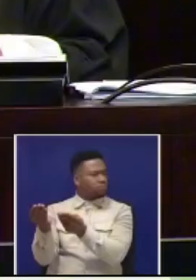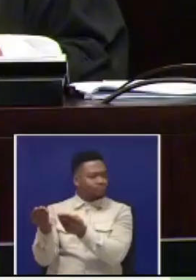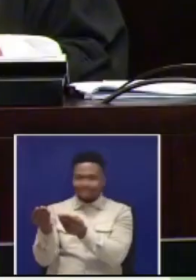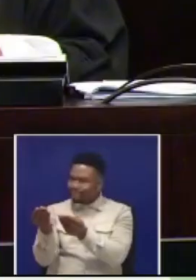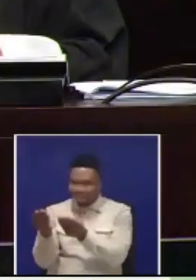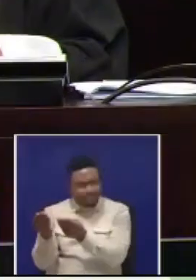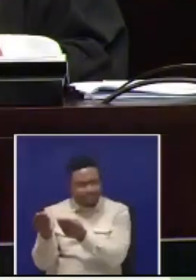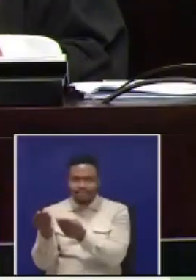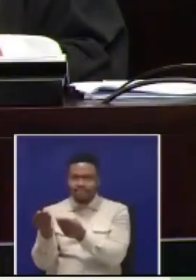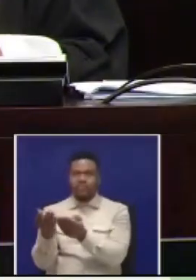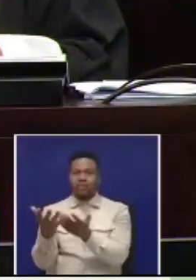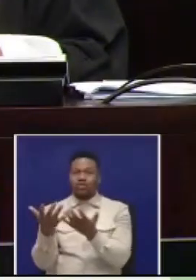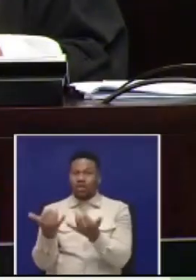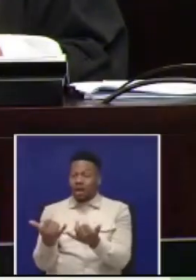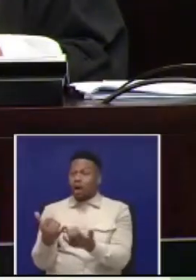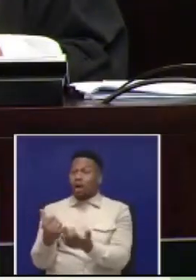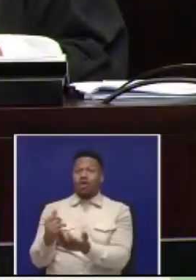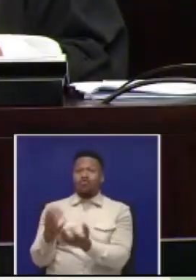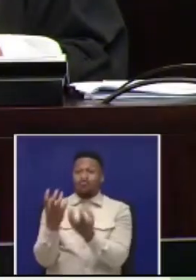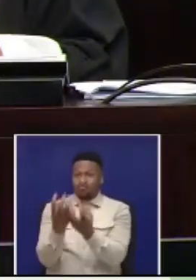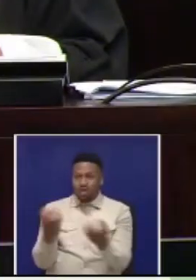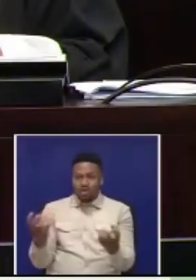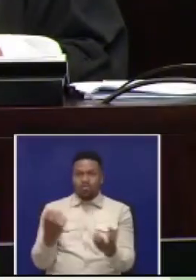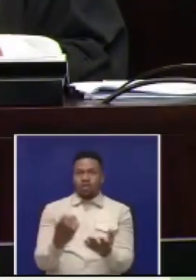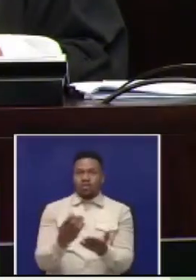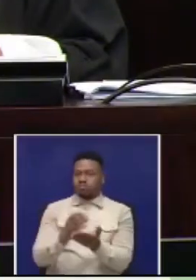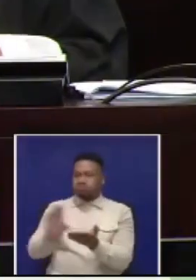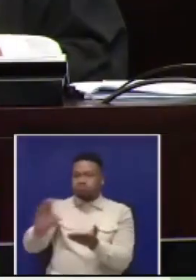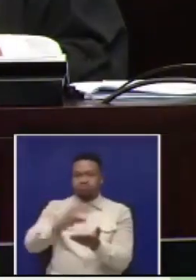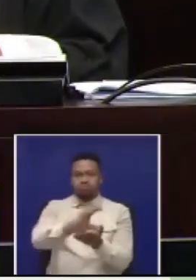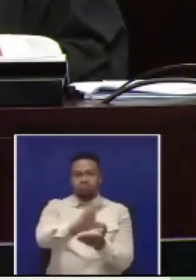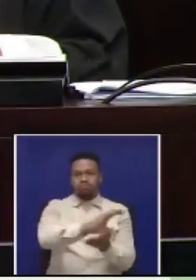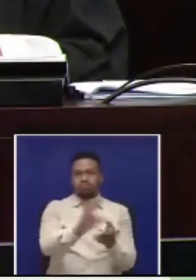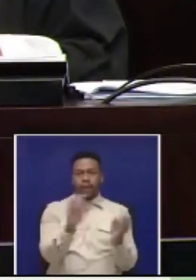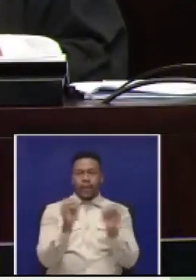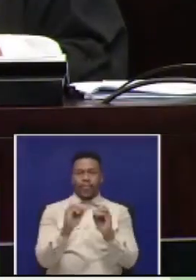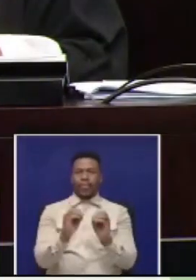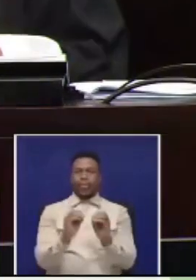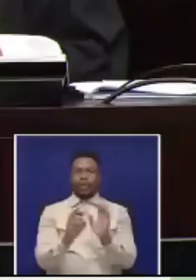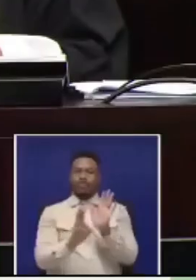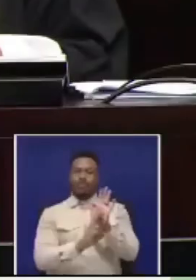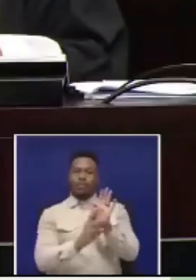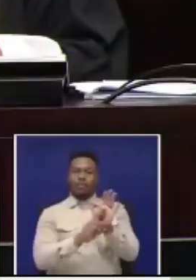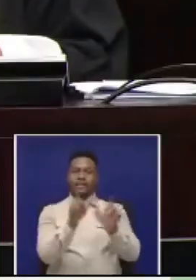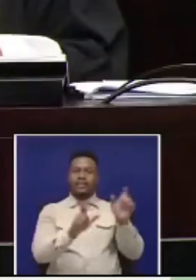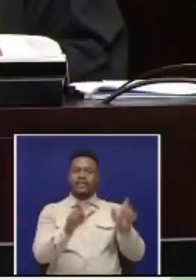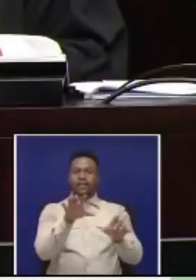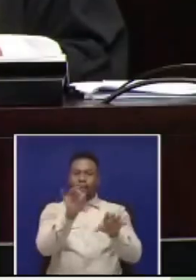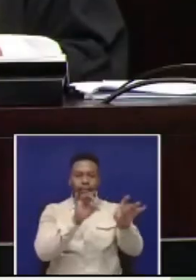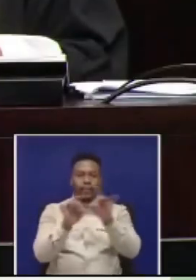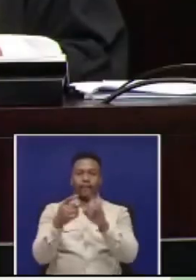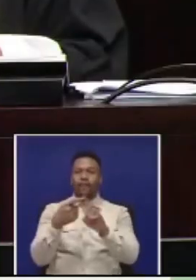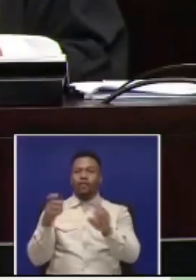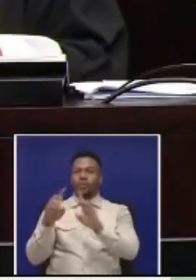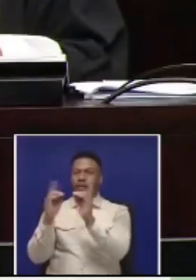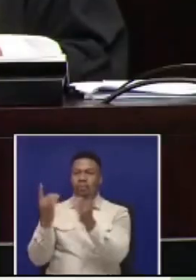to allocate resources and by failing to nominate representatives from various departments to serve on this